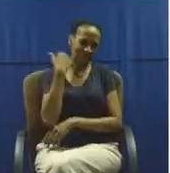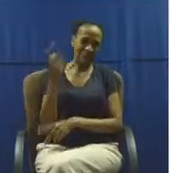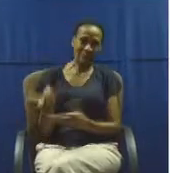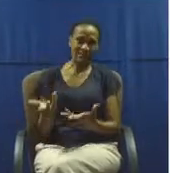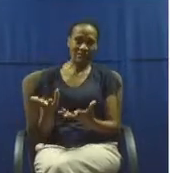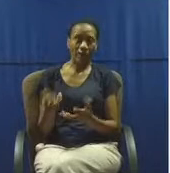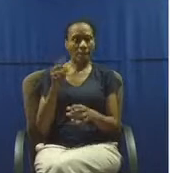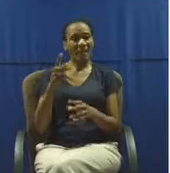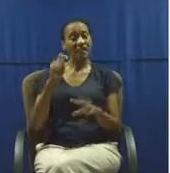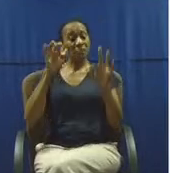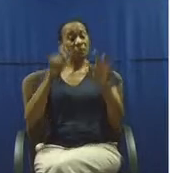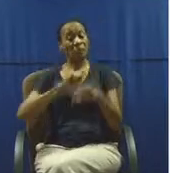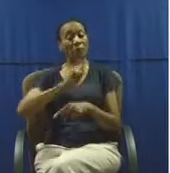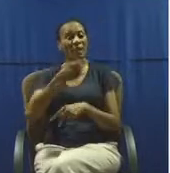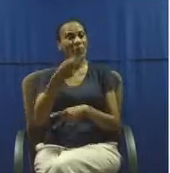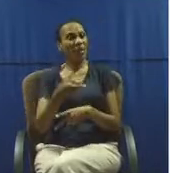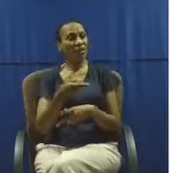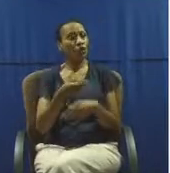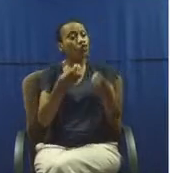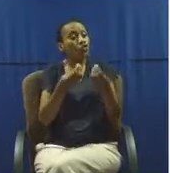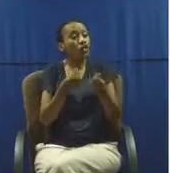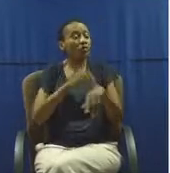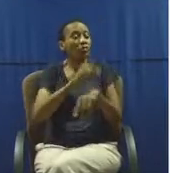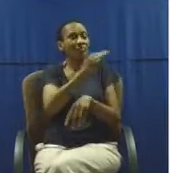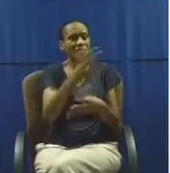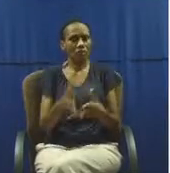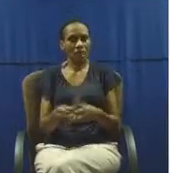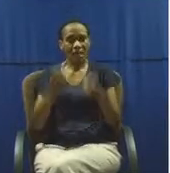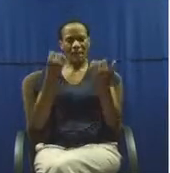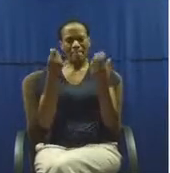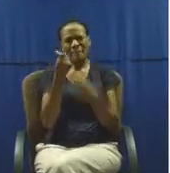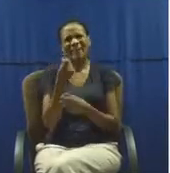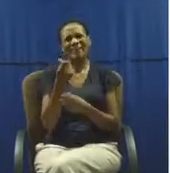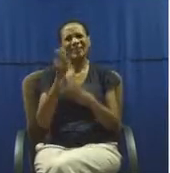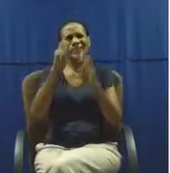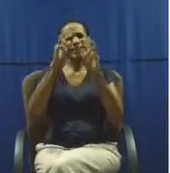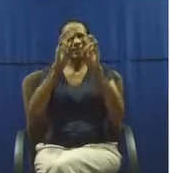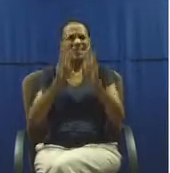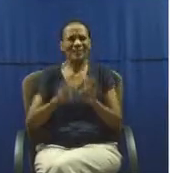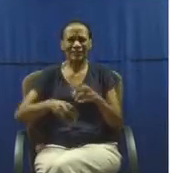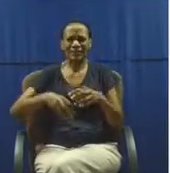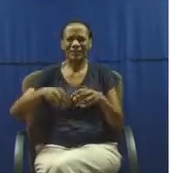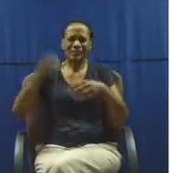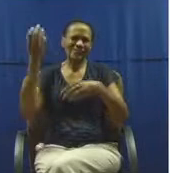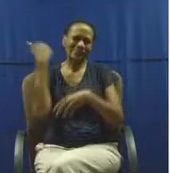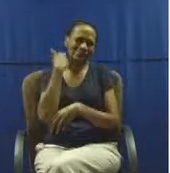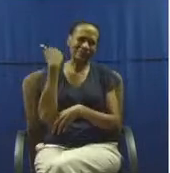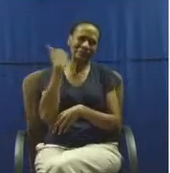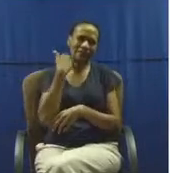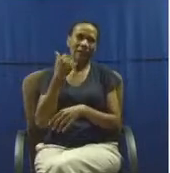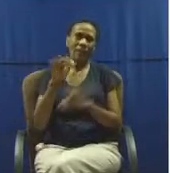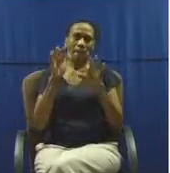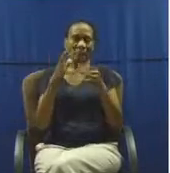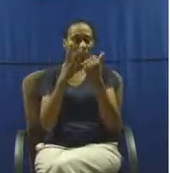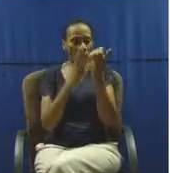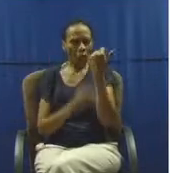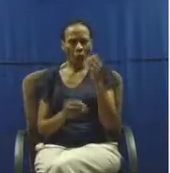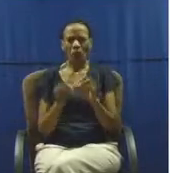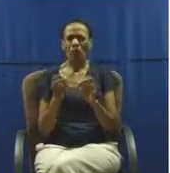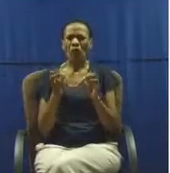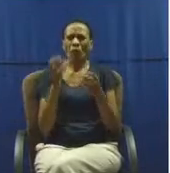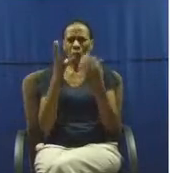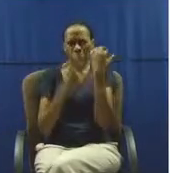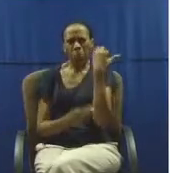they're paying for your poverty cabinet. Electricity price increases come directly out of the back pockets of ordinary household